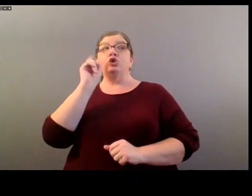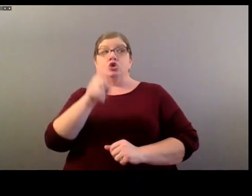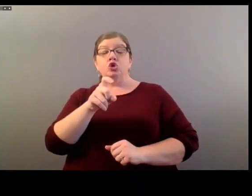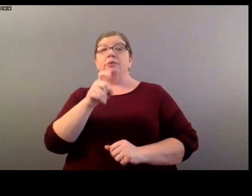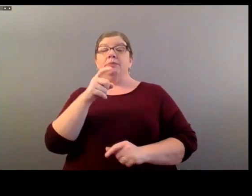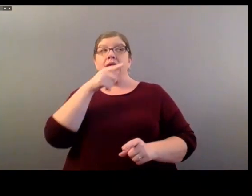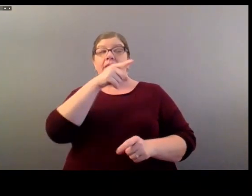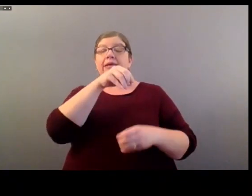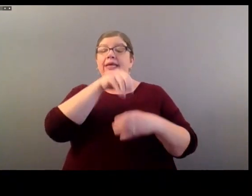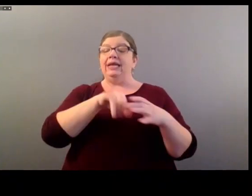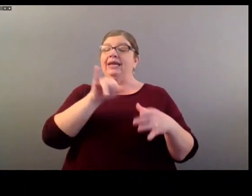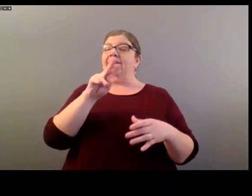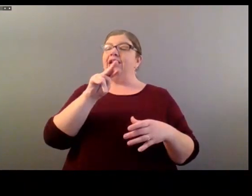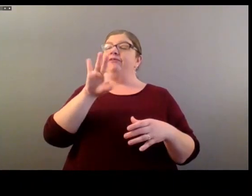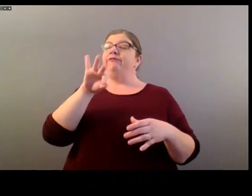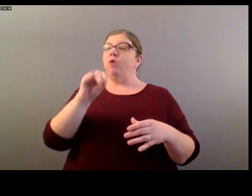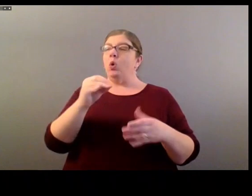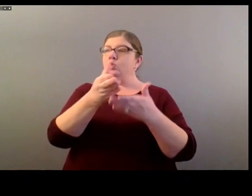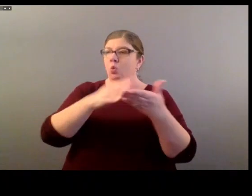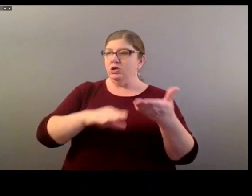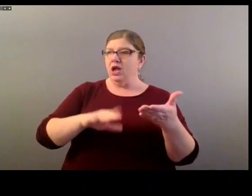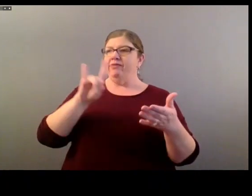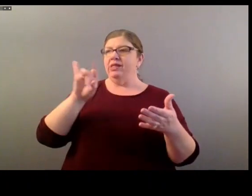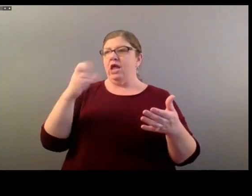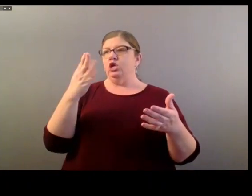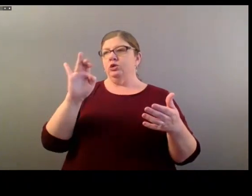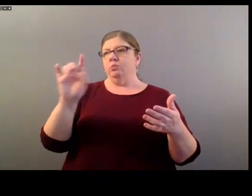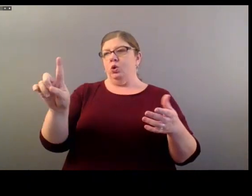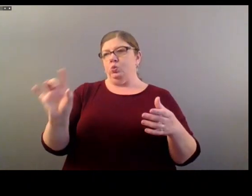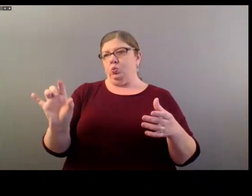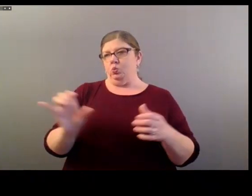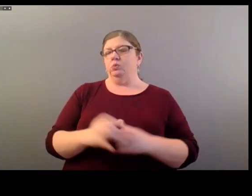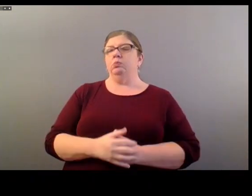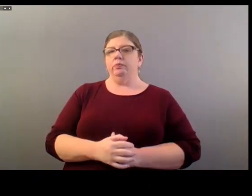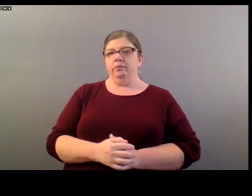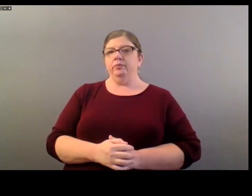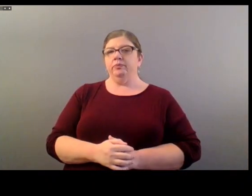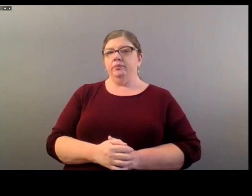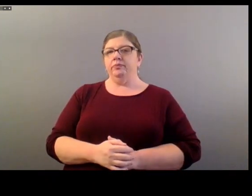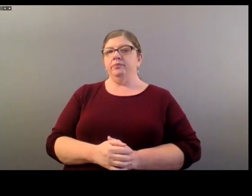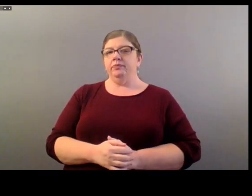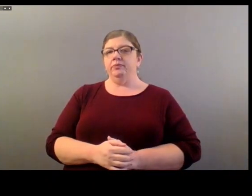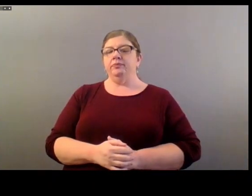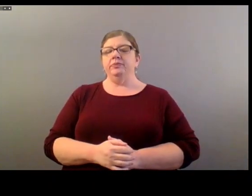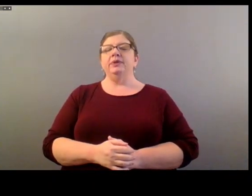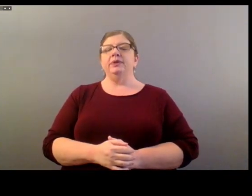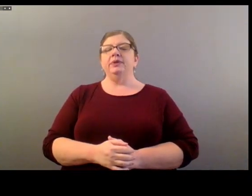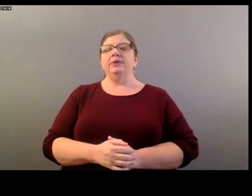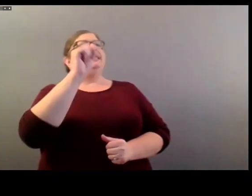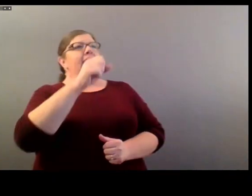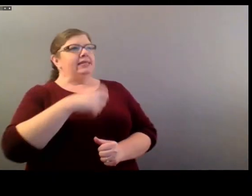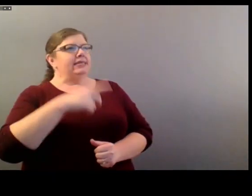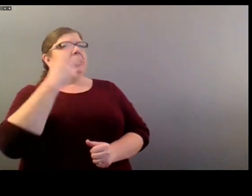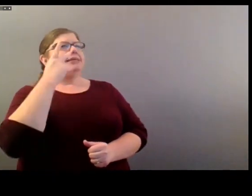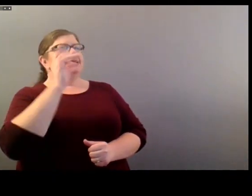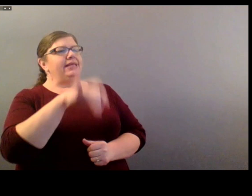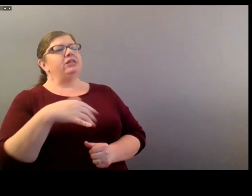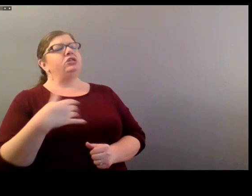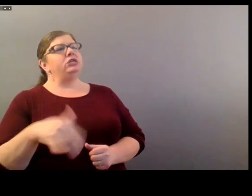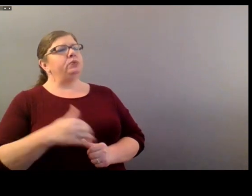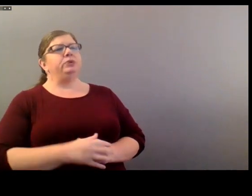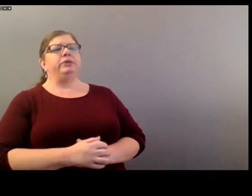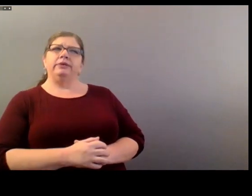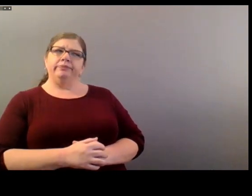info portion of our dashboard as well. Thomas, Yeah, I see that. It's just, yeah, it's